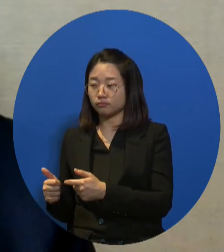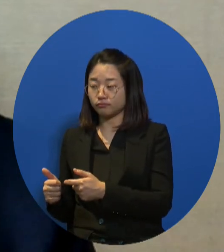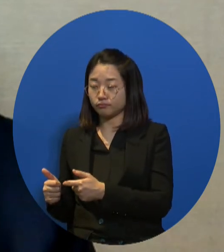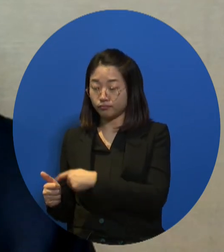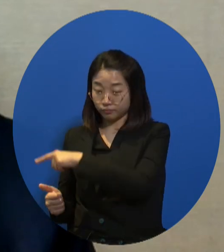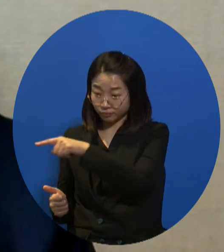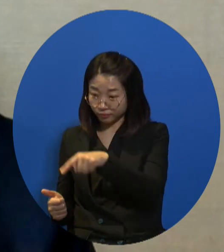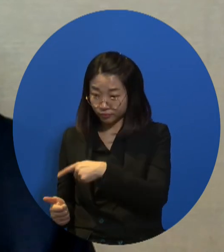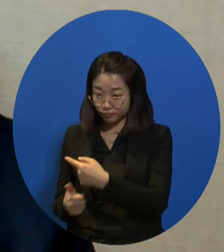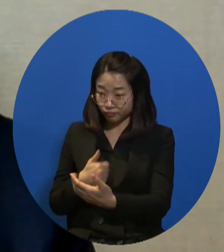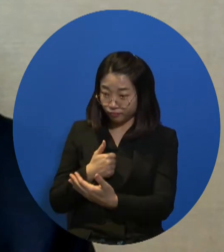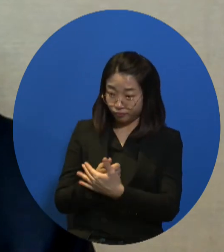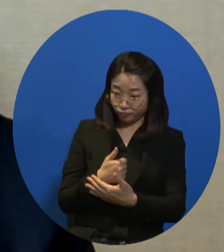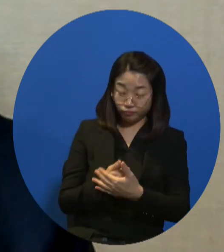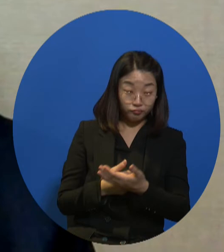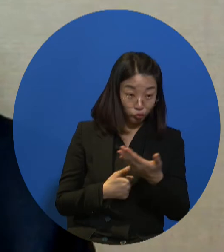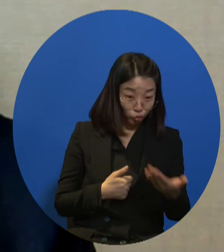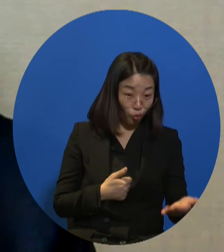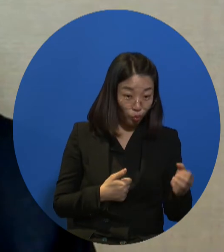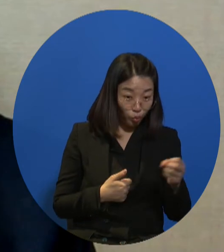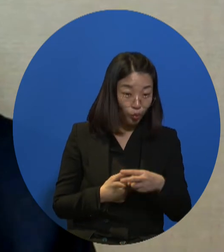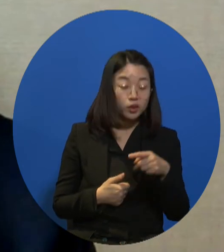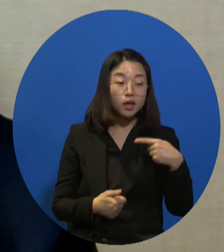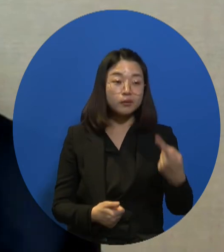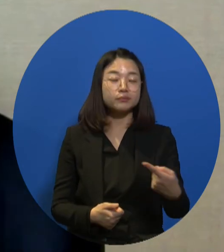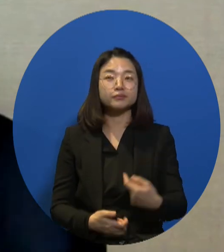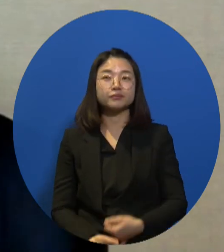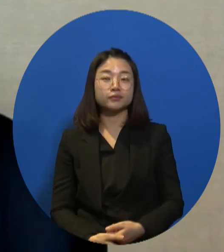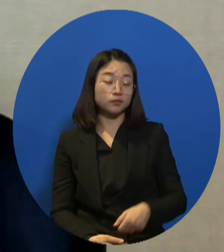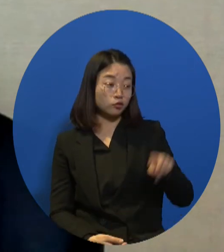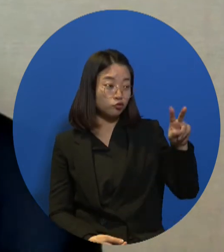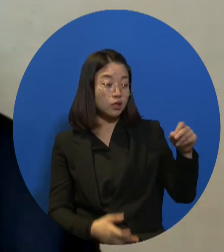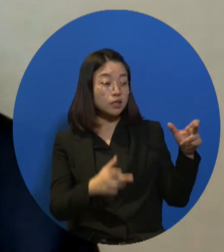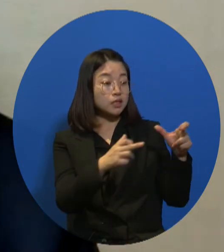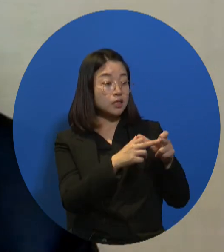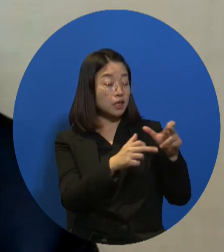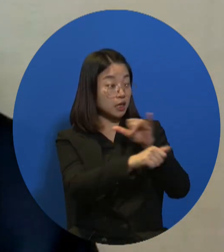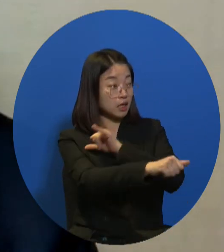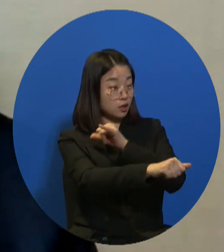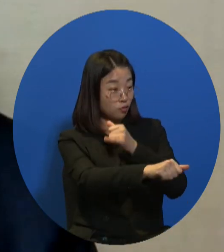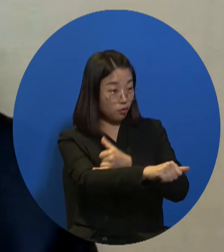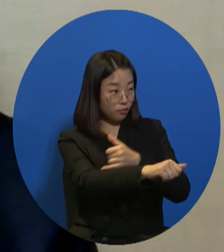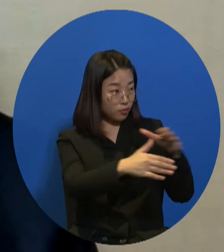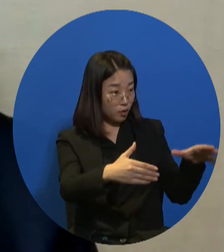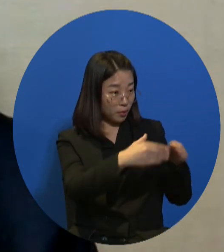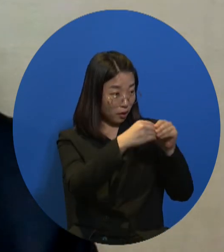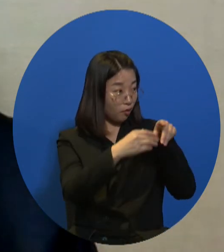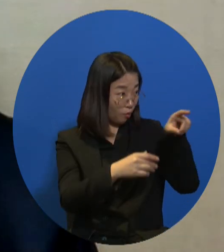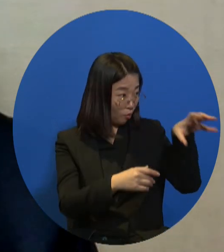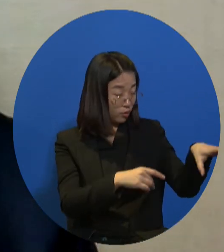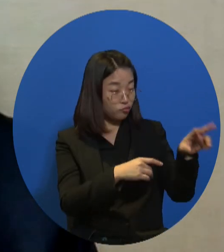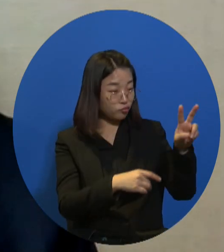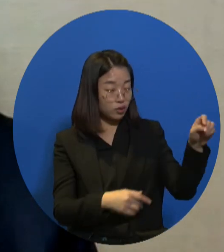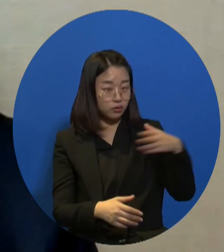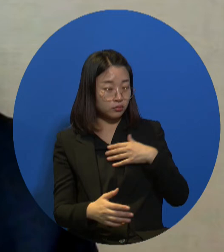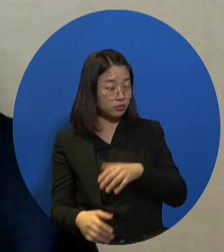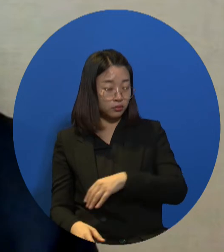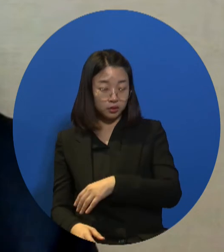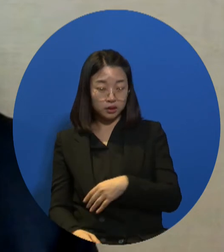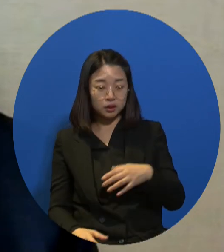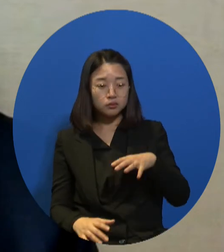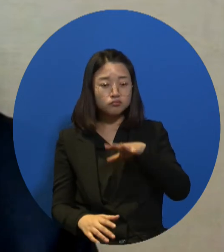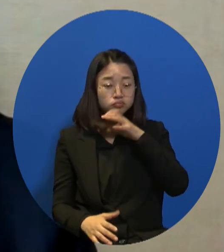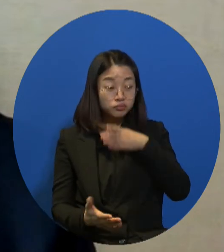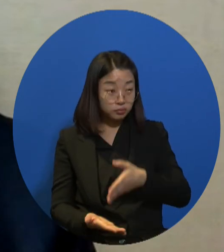So we need to clarify on the judicial and other remedy processes. And when the domestic remedy